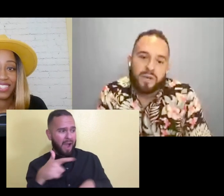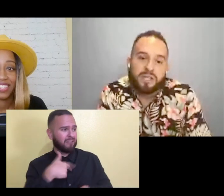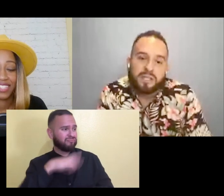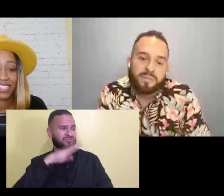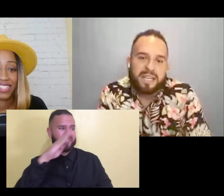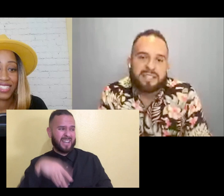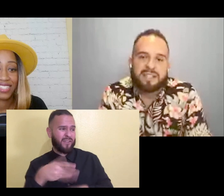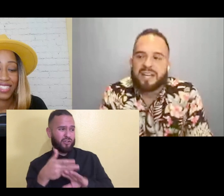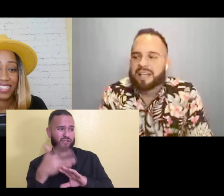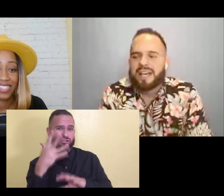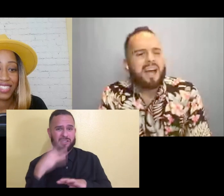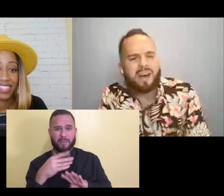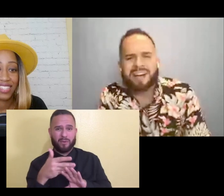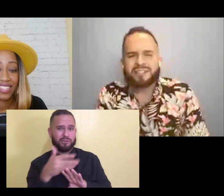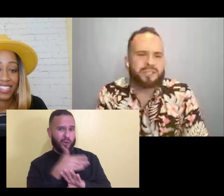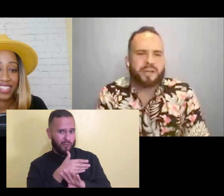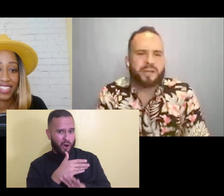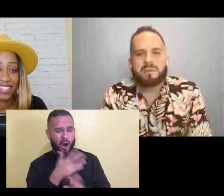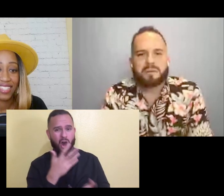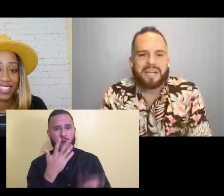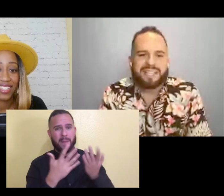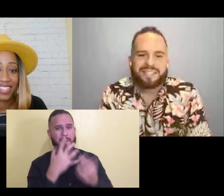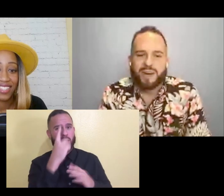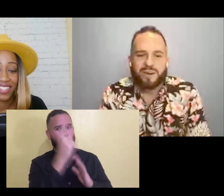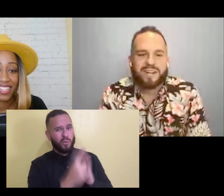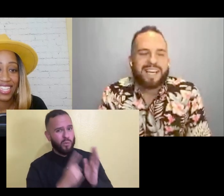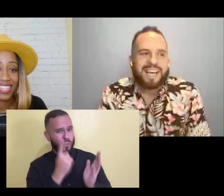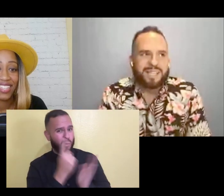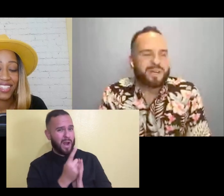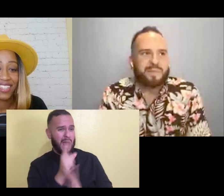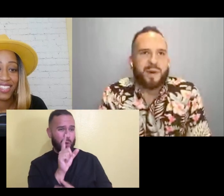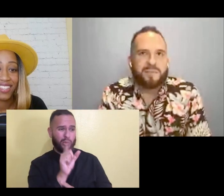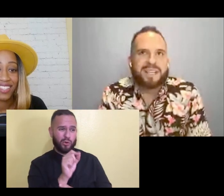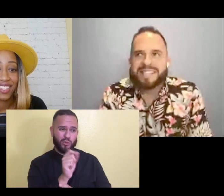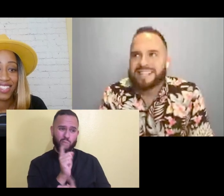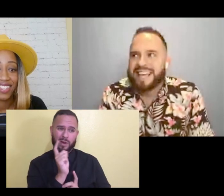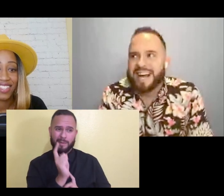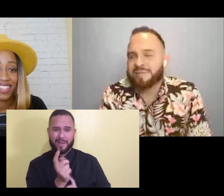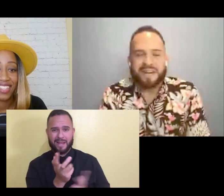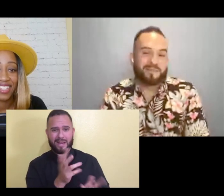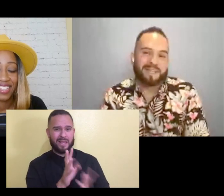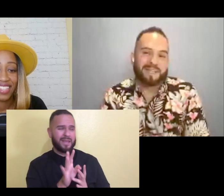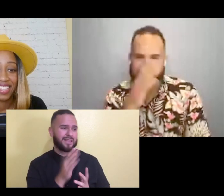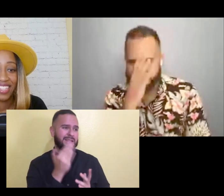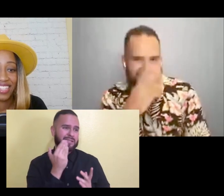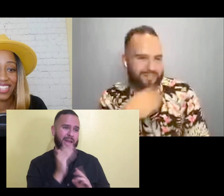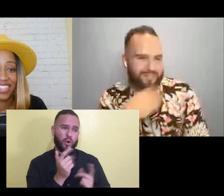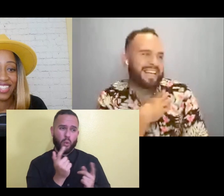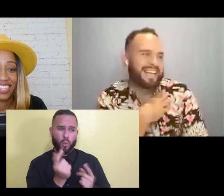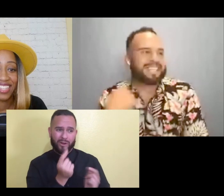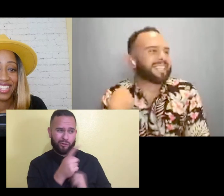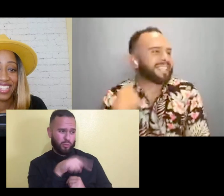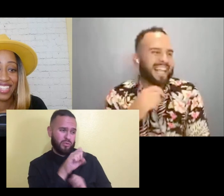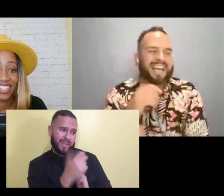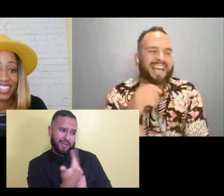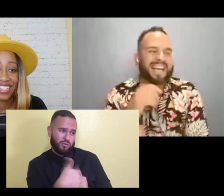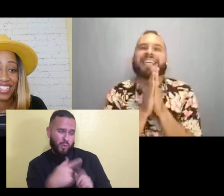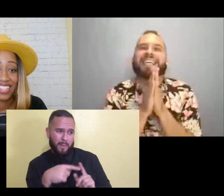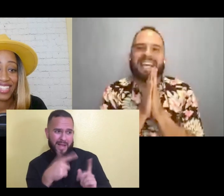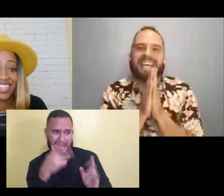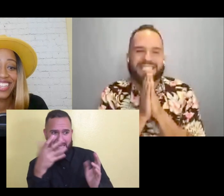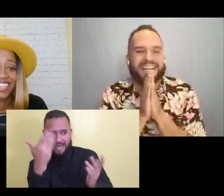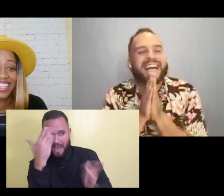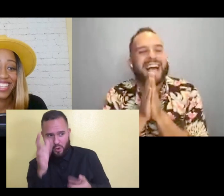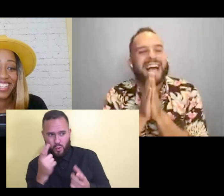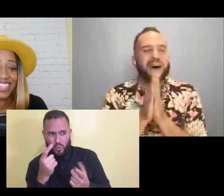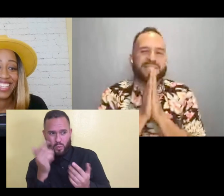what to expect. They're like, yeah, okay, sure, no problem. Like, let's go. And so part of me is like, I'm not even religious, but I was like, like, please, like,